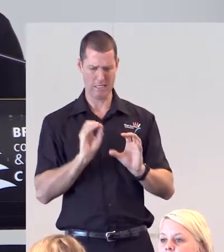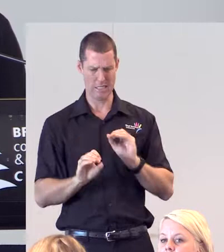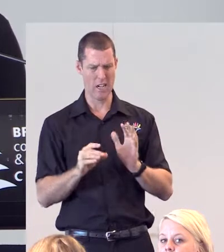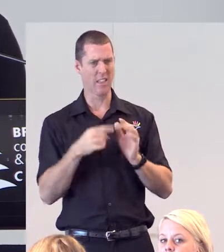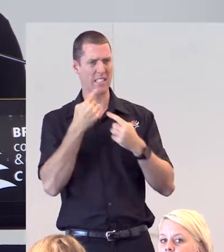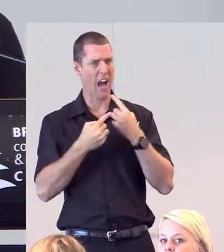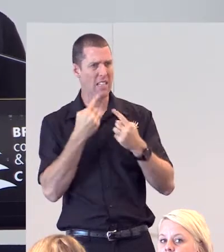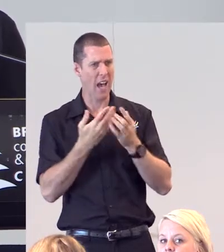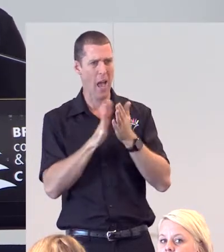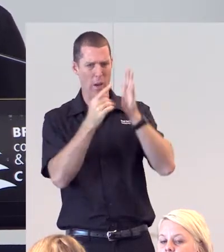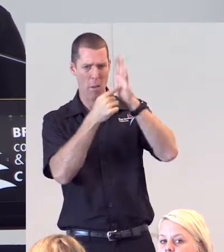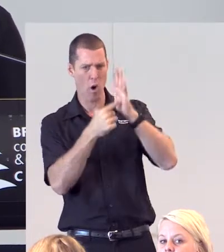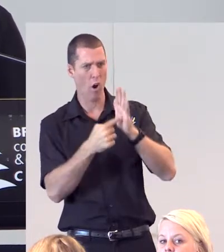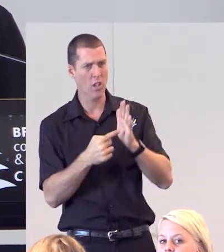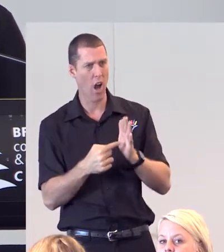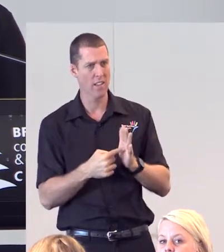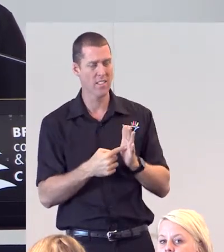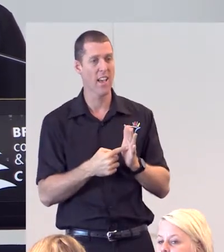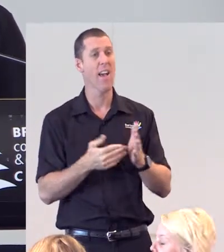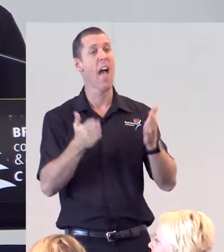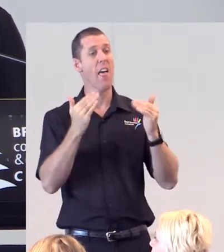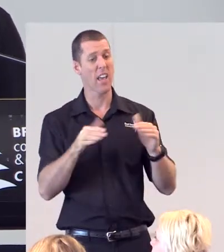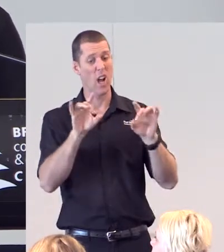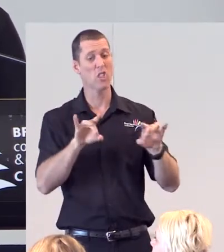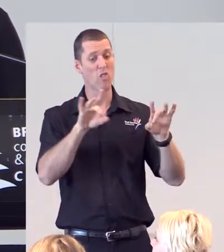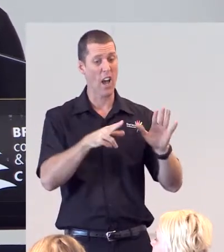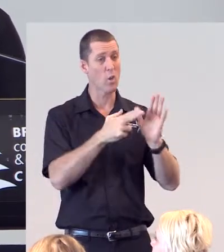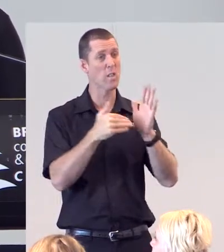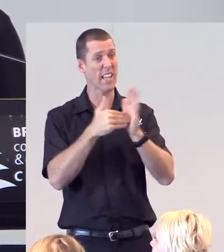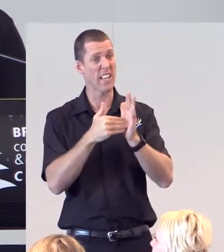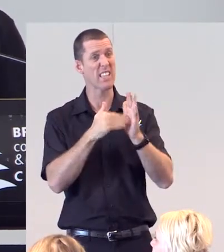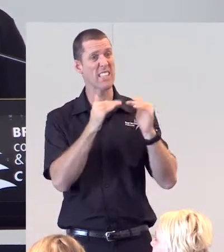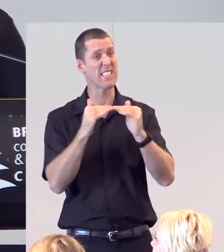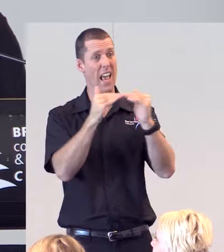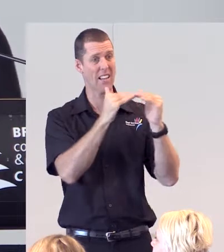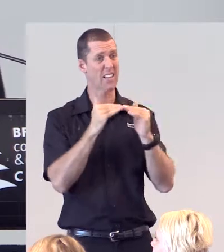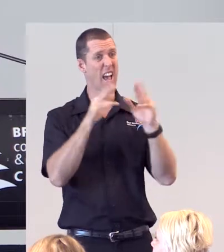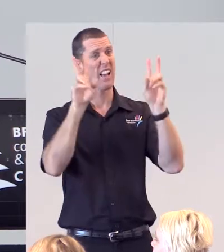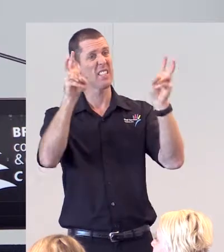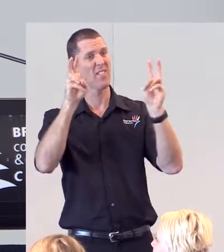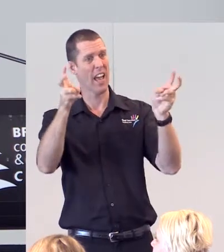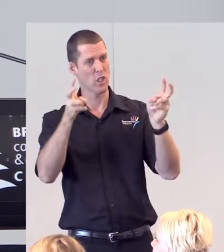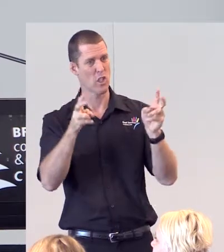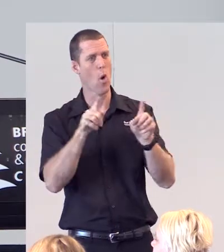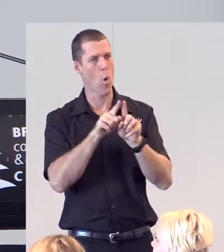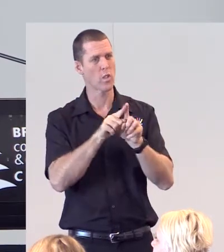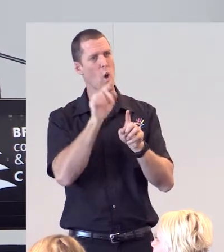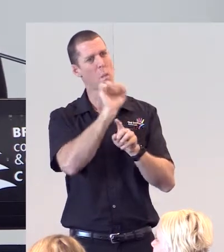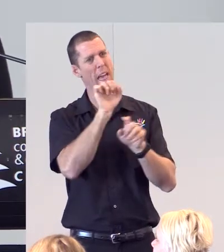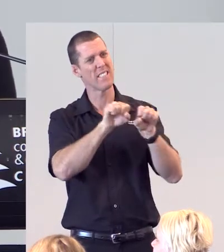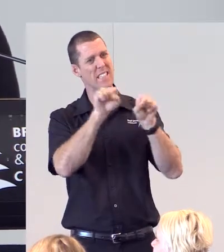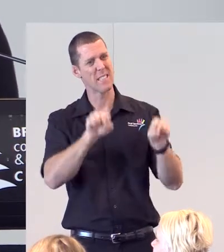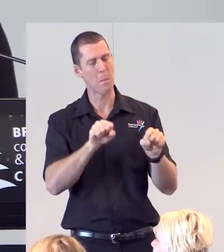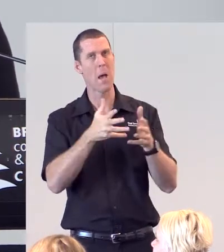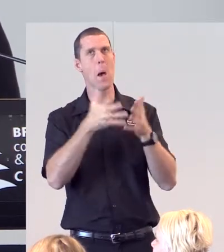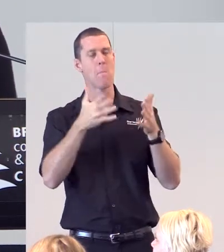we prioritise. And then the Australia-New Zealand standard classifications of occupations, the ANSCO system, is one of the biggest